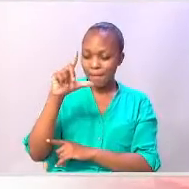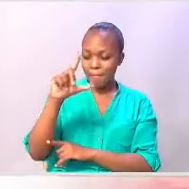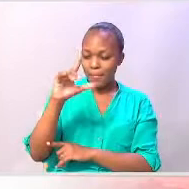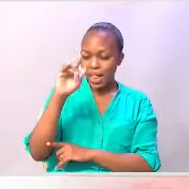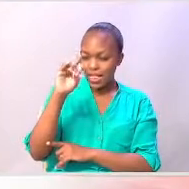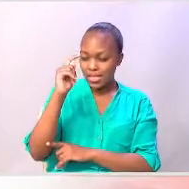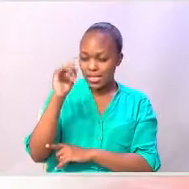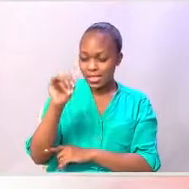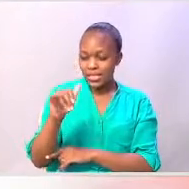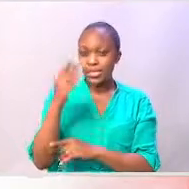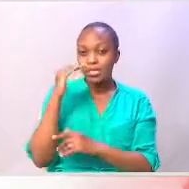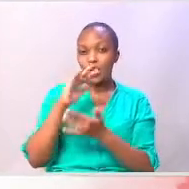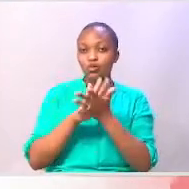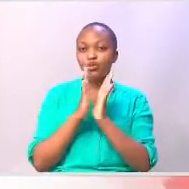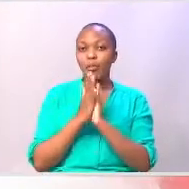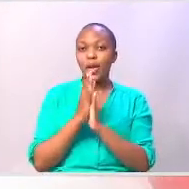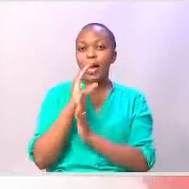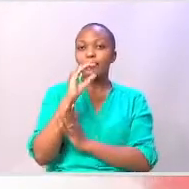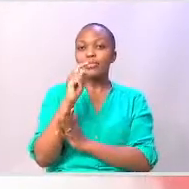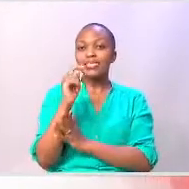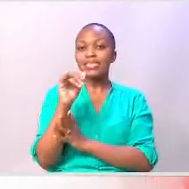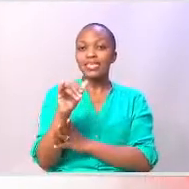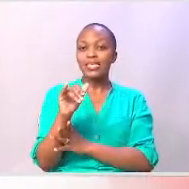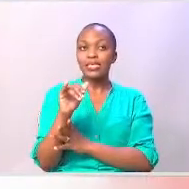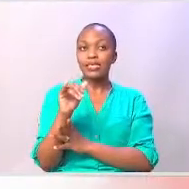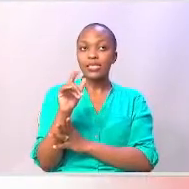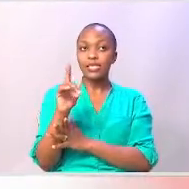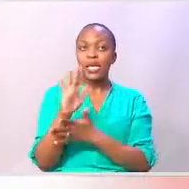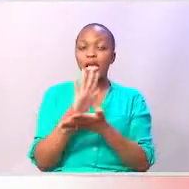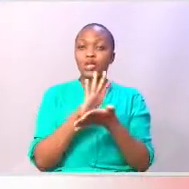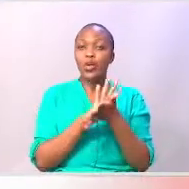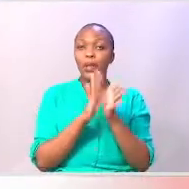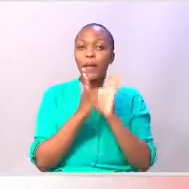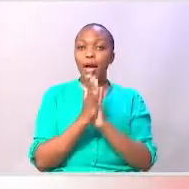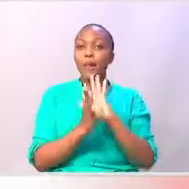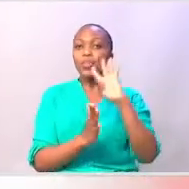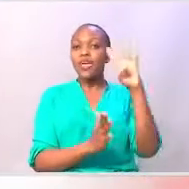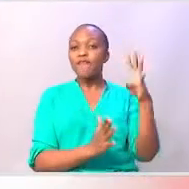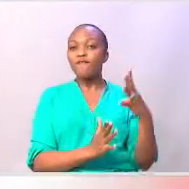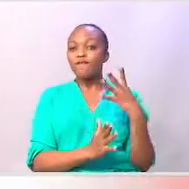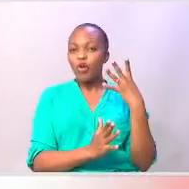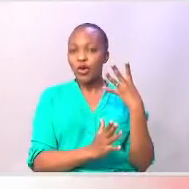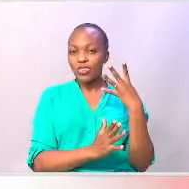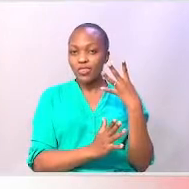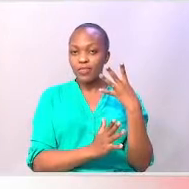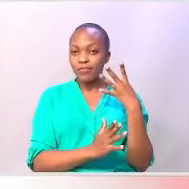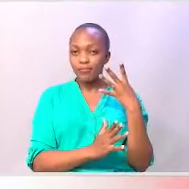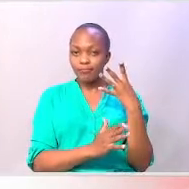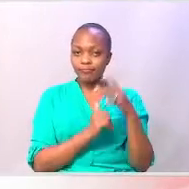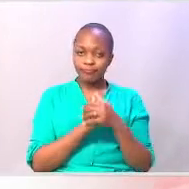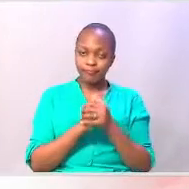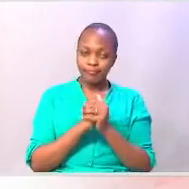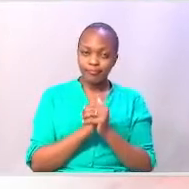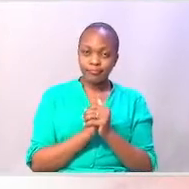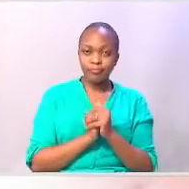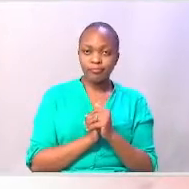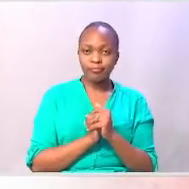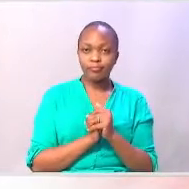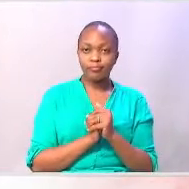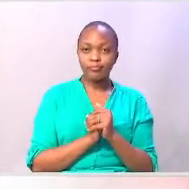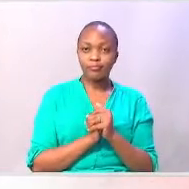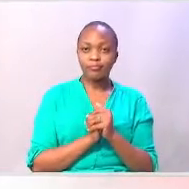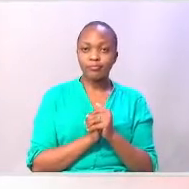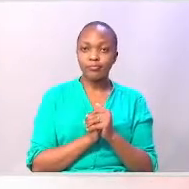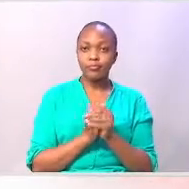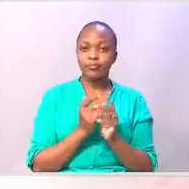make it the fourth city after the three that were already elevated before the new constitution. So